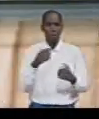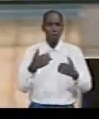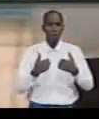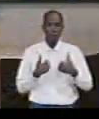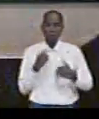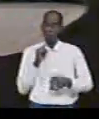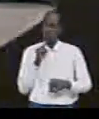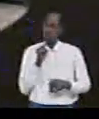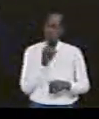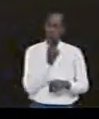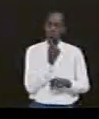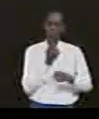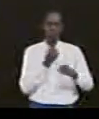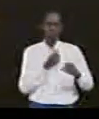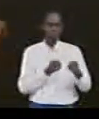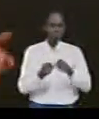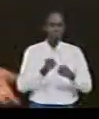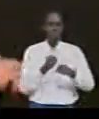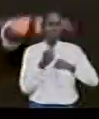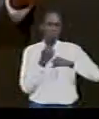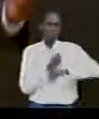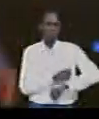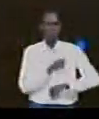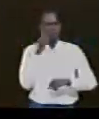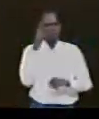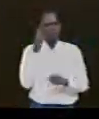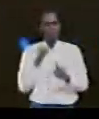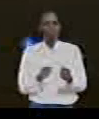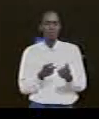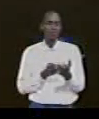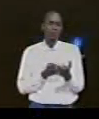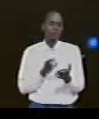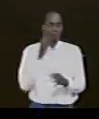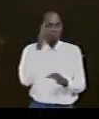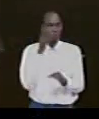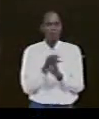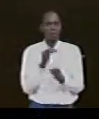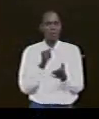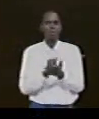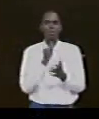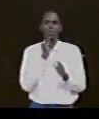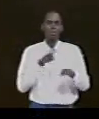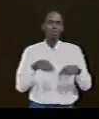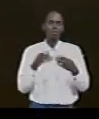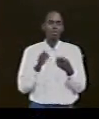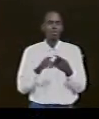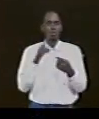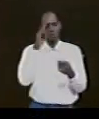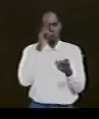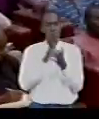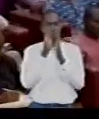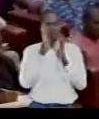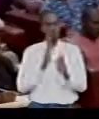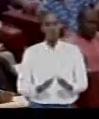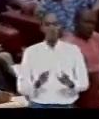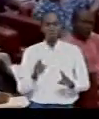honestly contend for the faith which was once delivered unto the saints. I